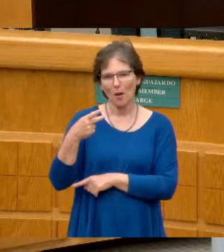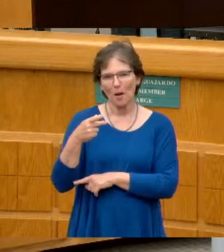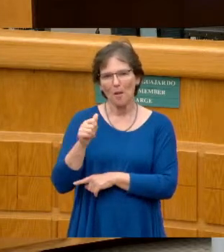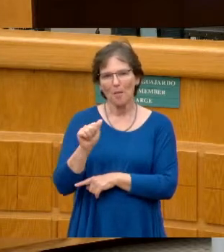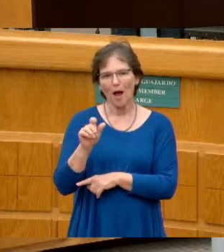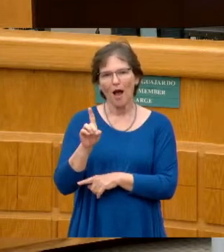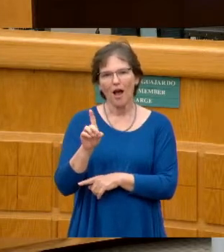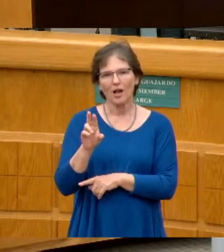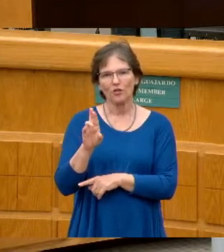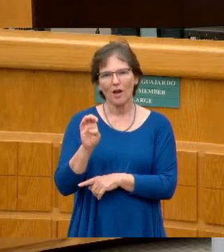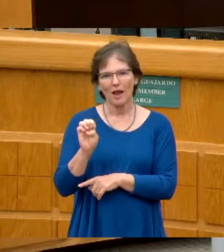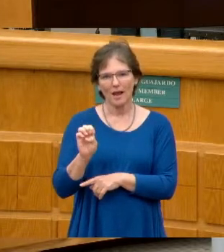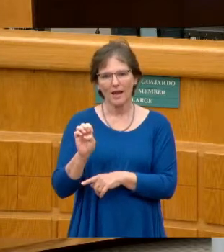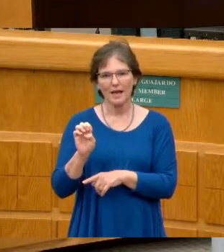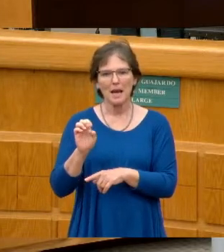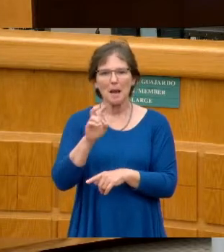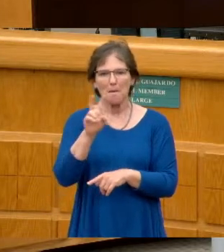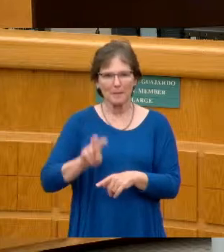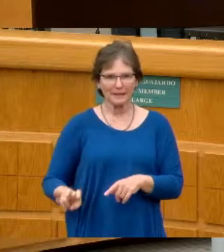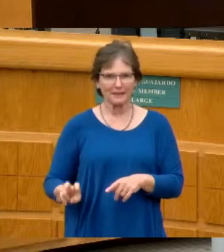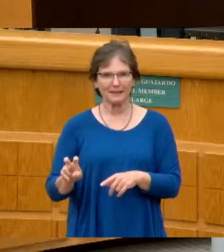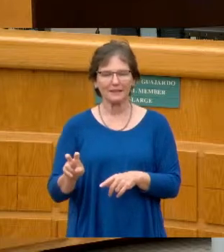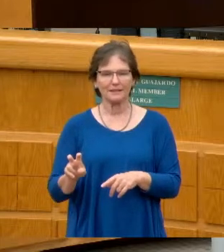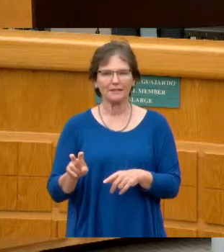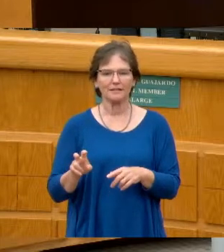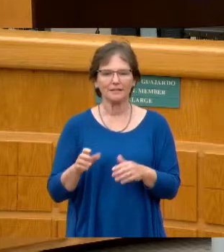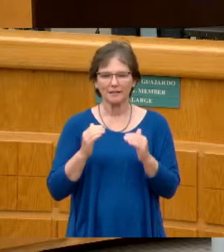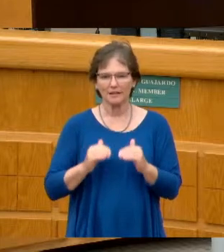Aransas. River Square,